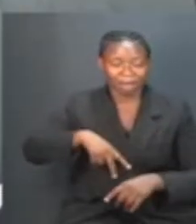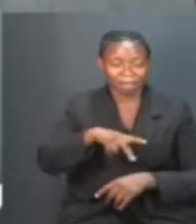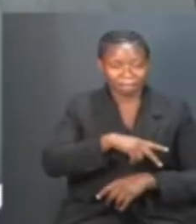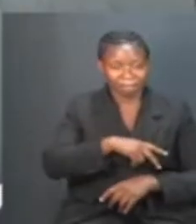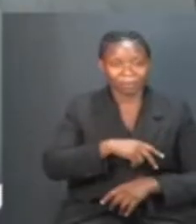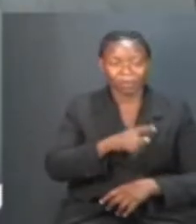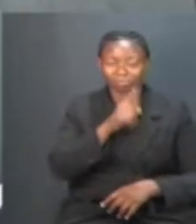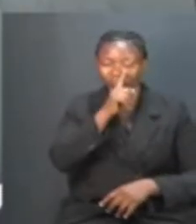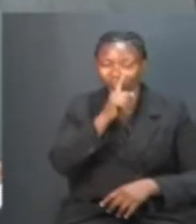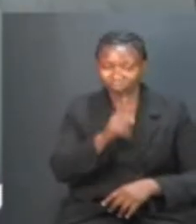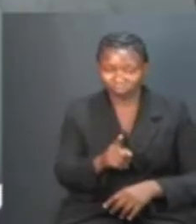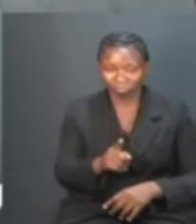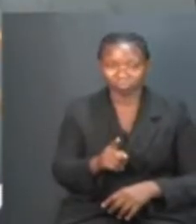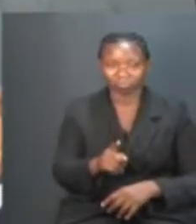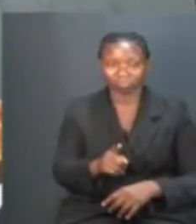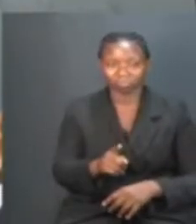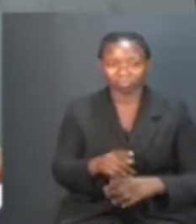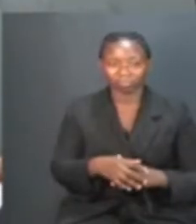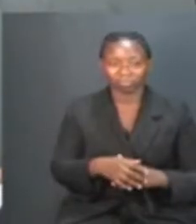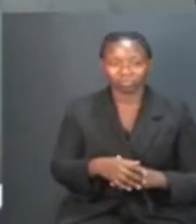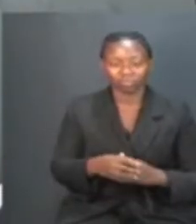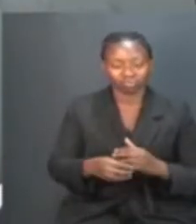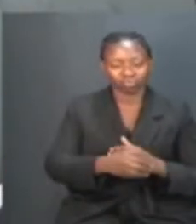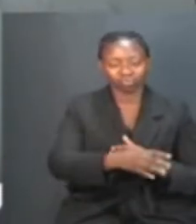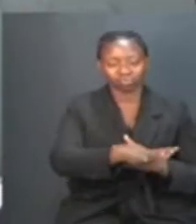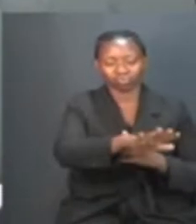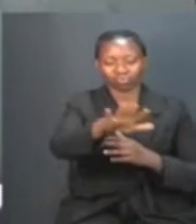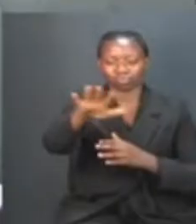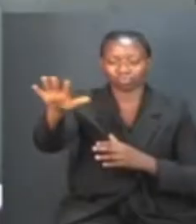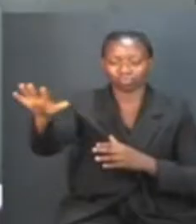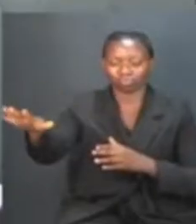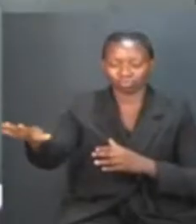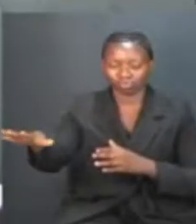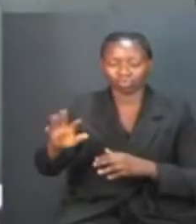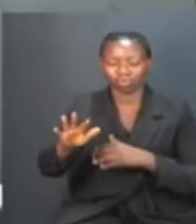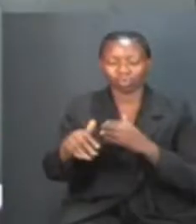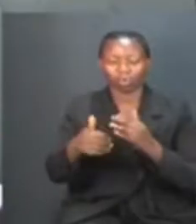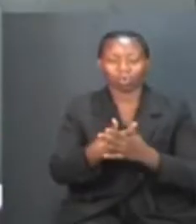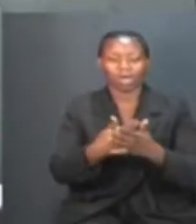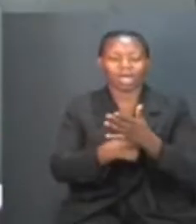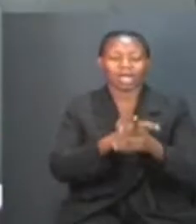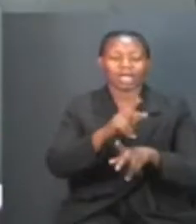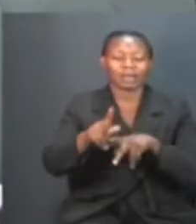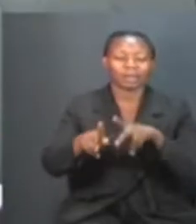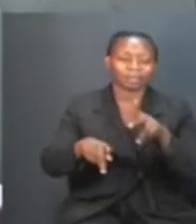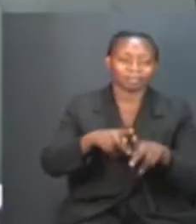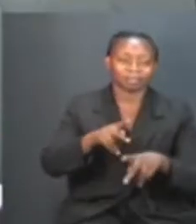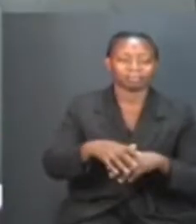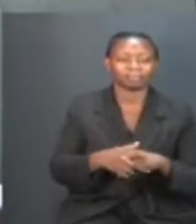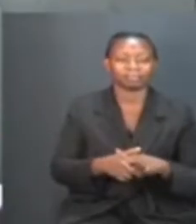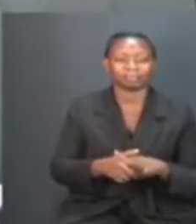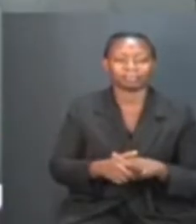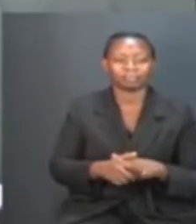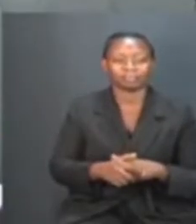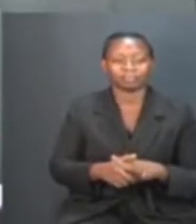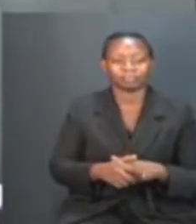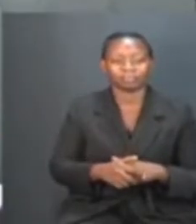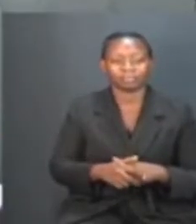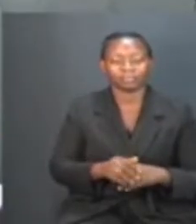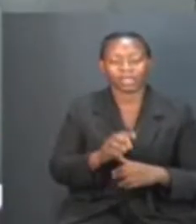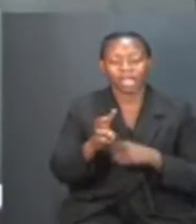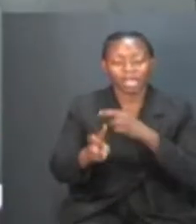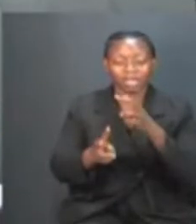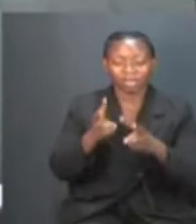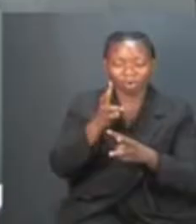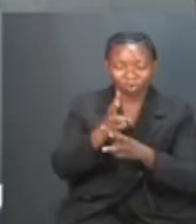I am sure that it will transcend to the rest of Ghanaians, so that the rest of the world